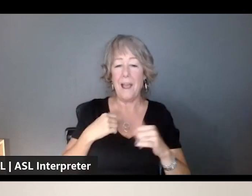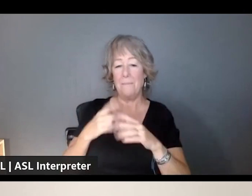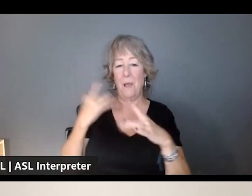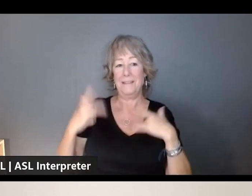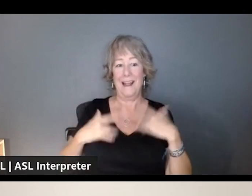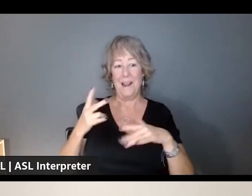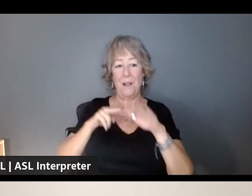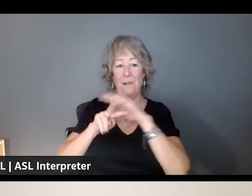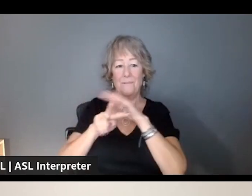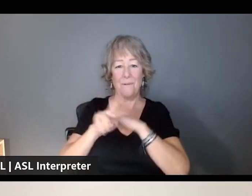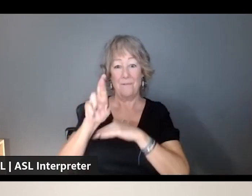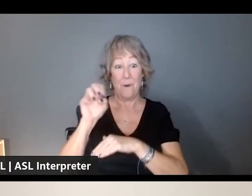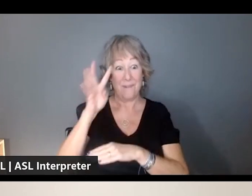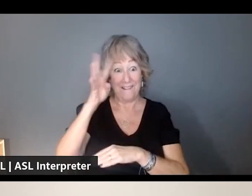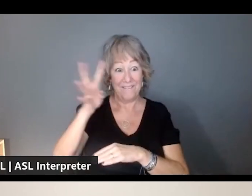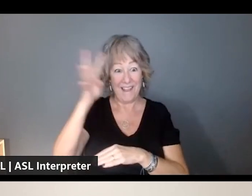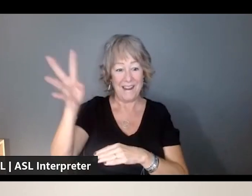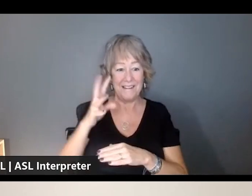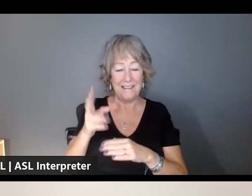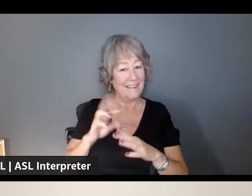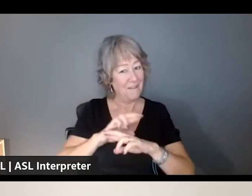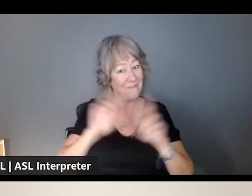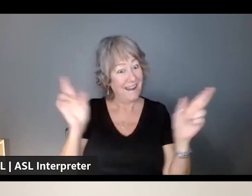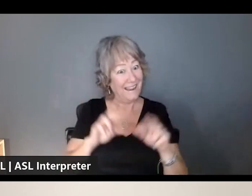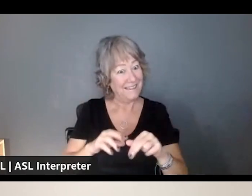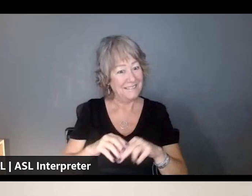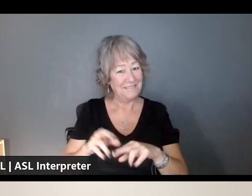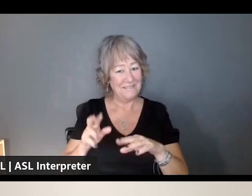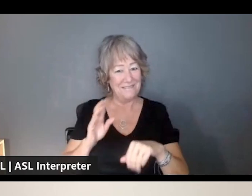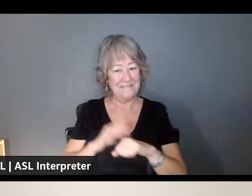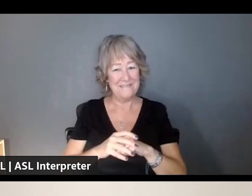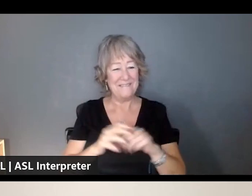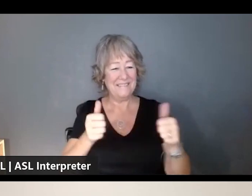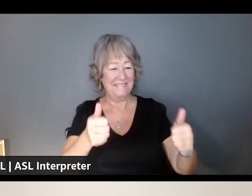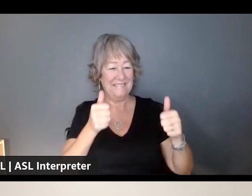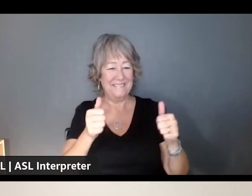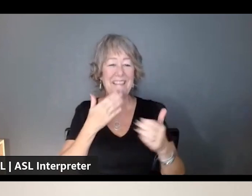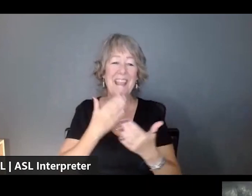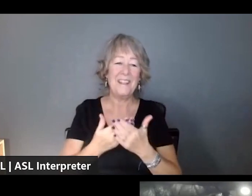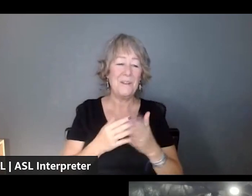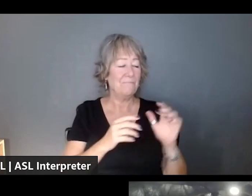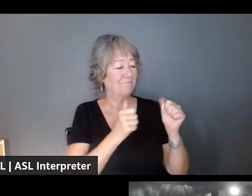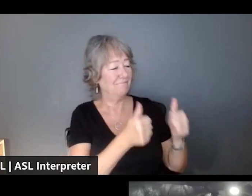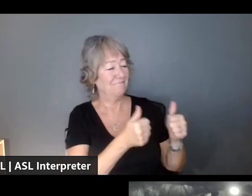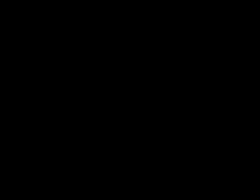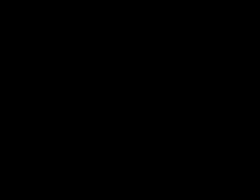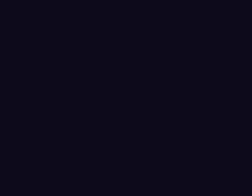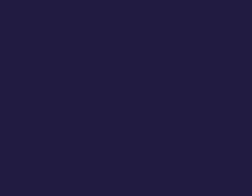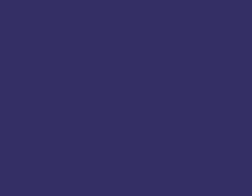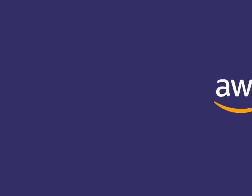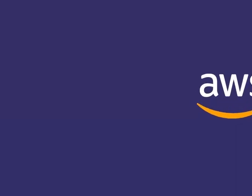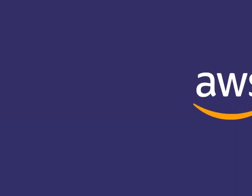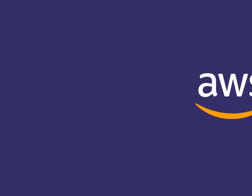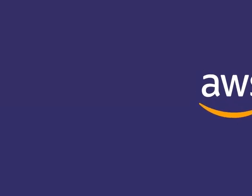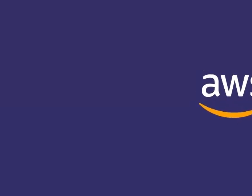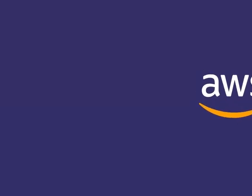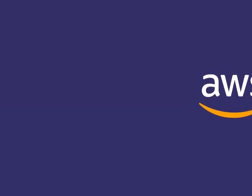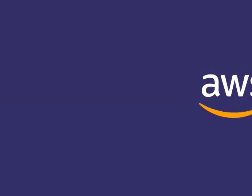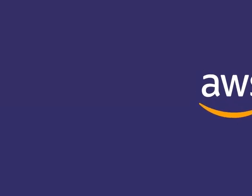can't wait for reInvent. Buckle up. Thanks. Same. Thanks, Suzanne. Bye. Yeah, Talk soon. bye.